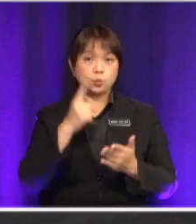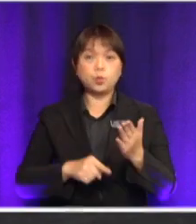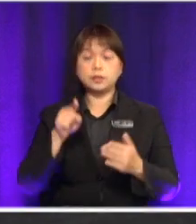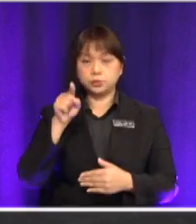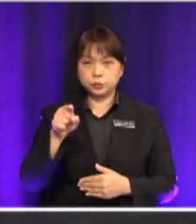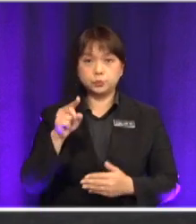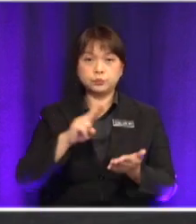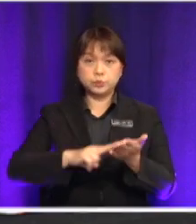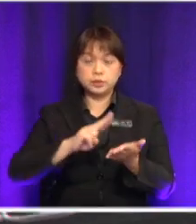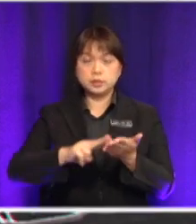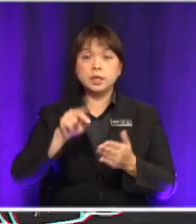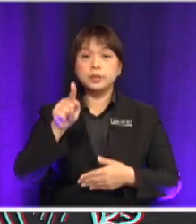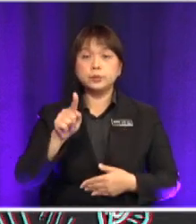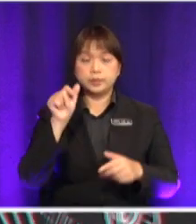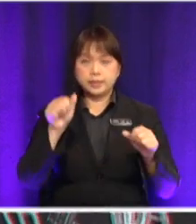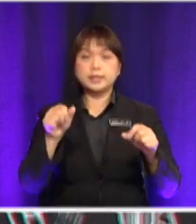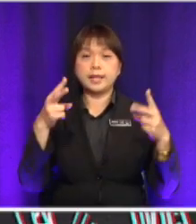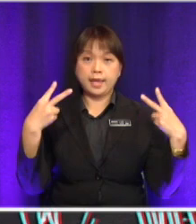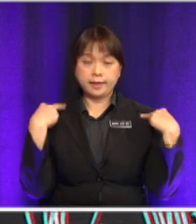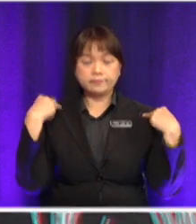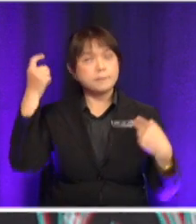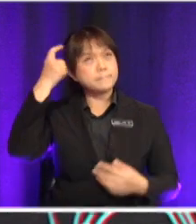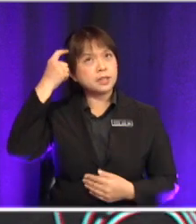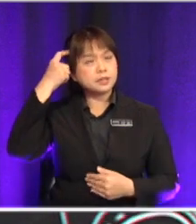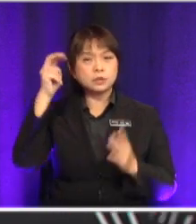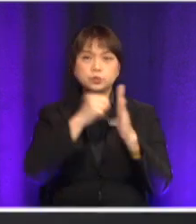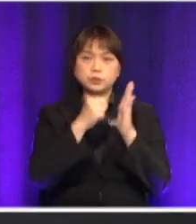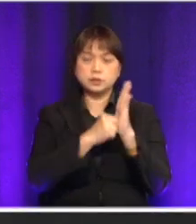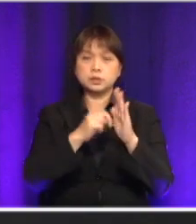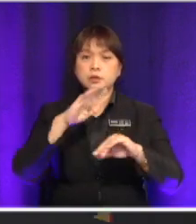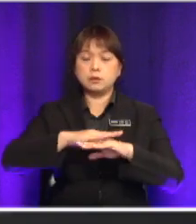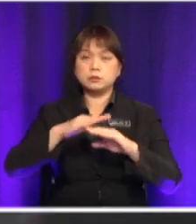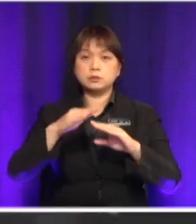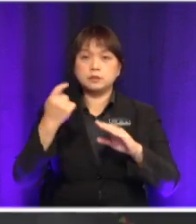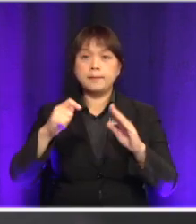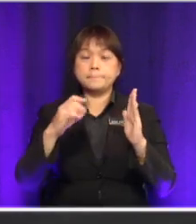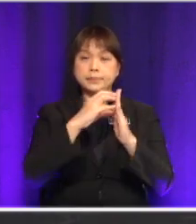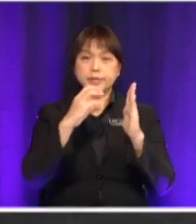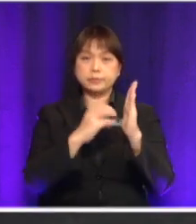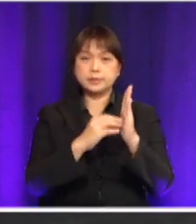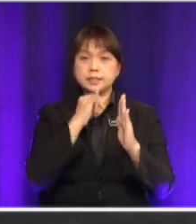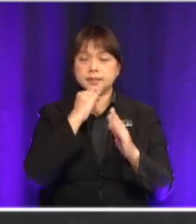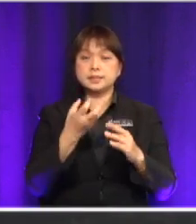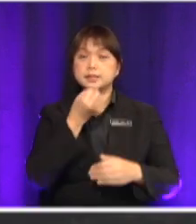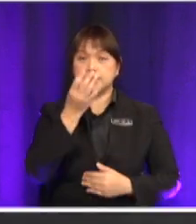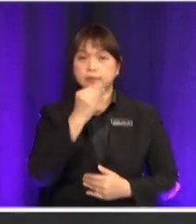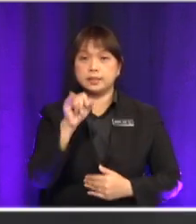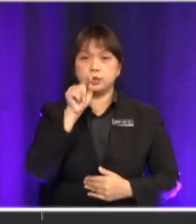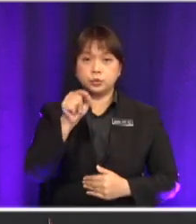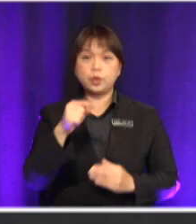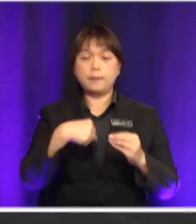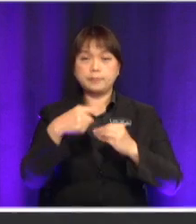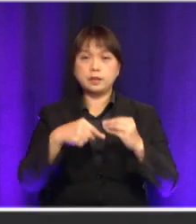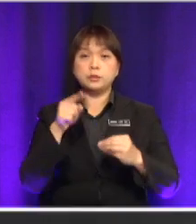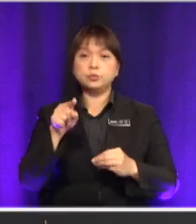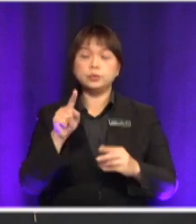mental note of what that particular paragraph is telling you about. And you will go back to it